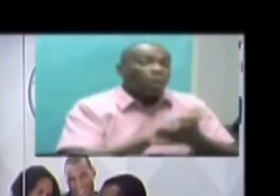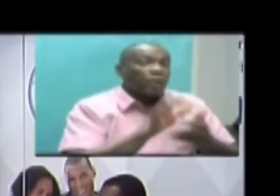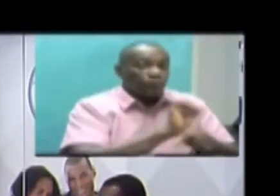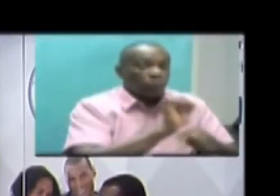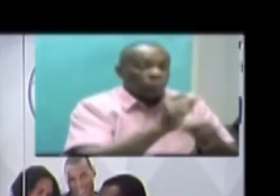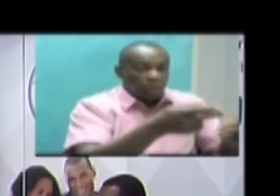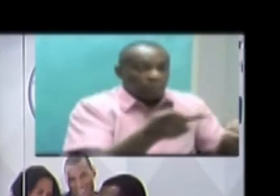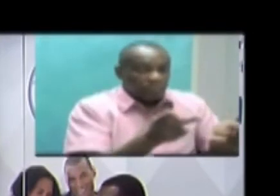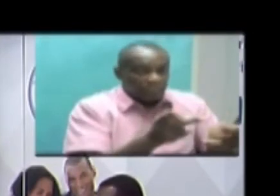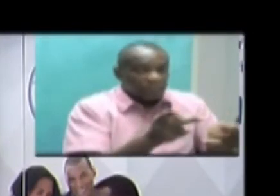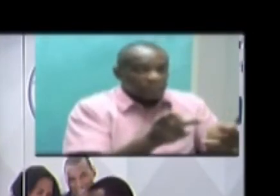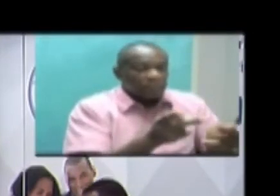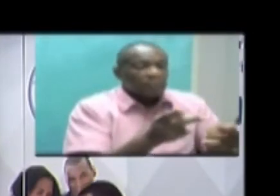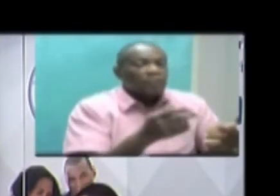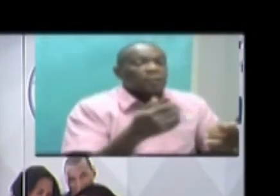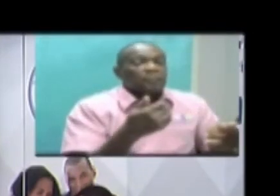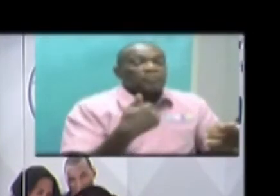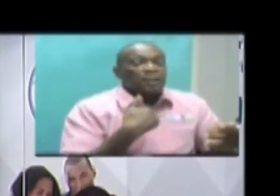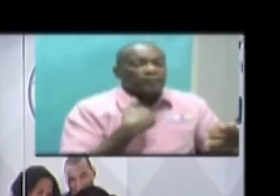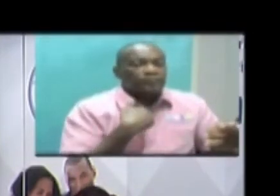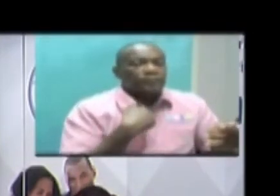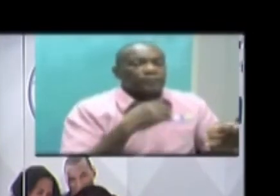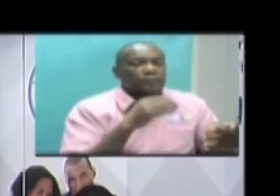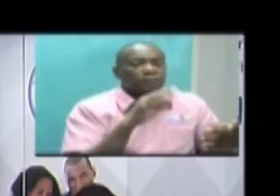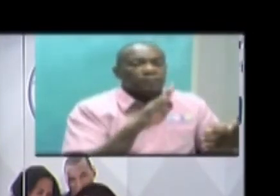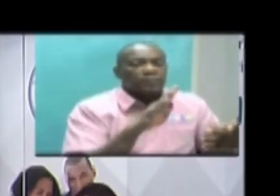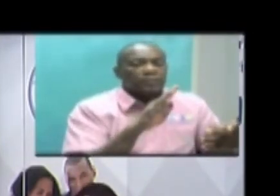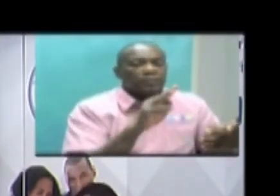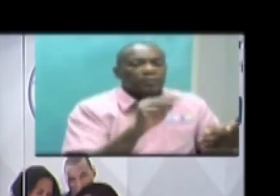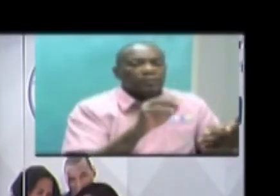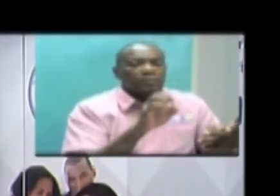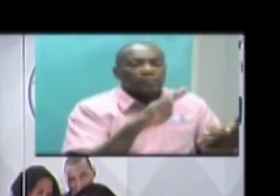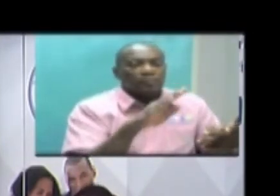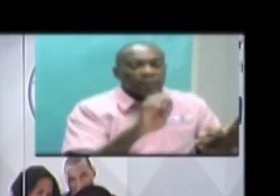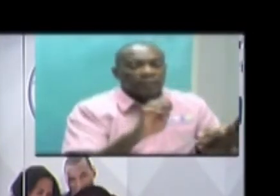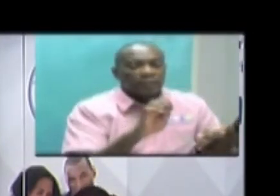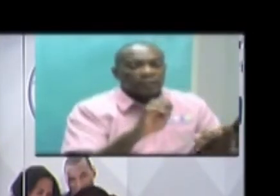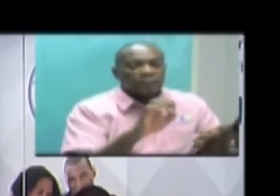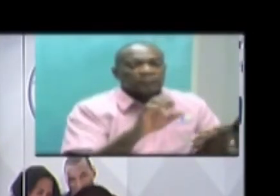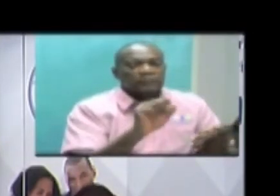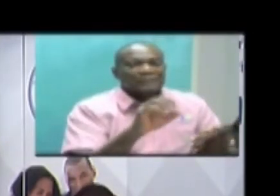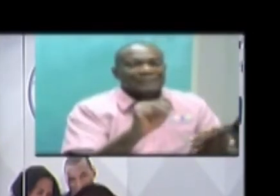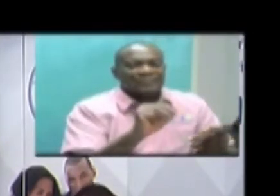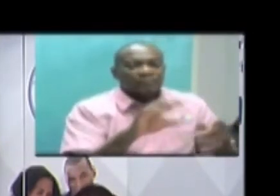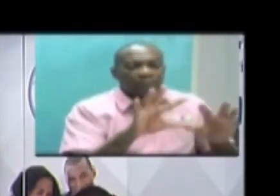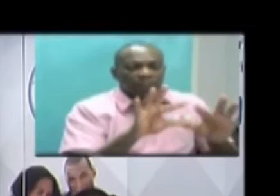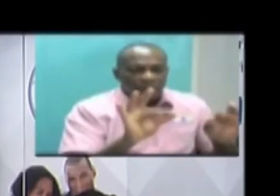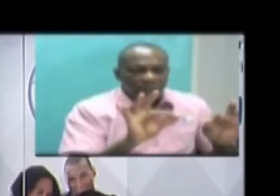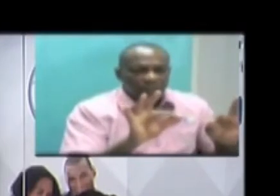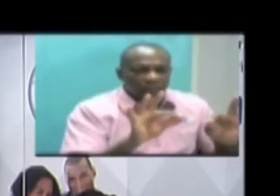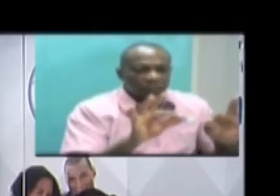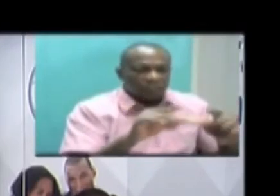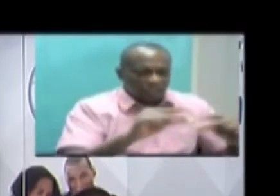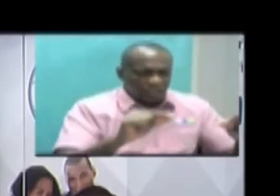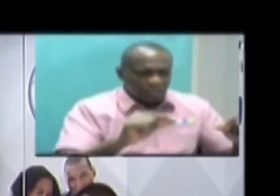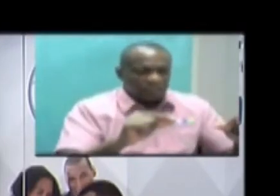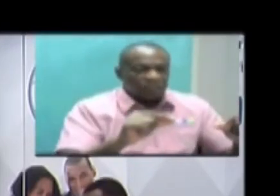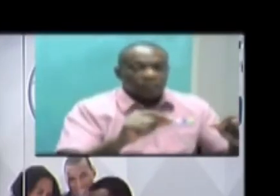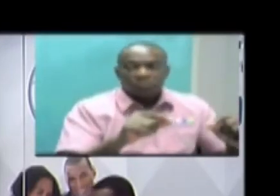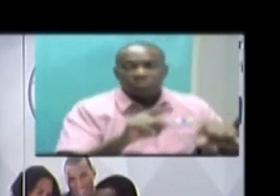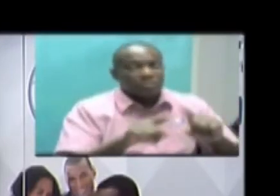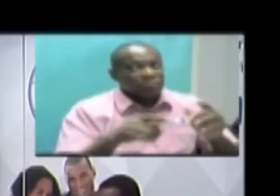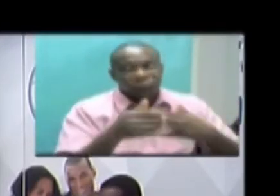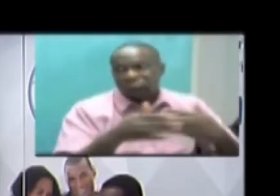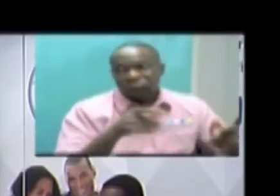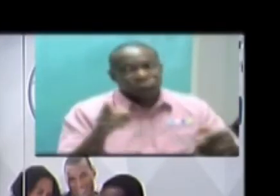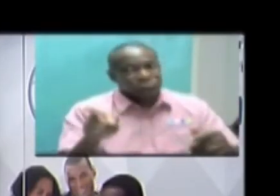the mobile SIM card thing to get the data, and it still got him, right? And it still got